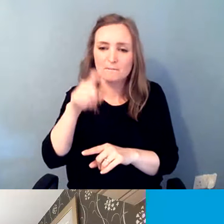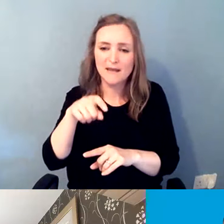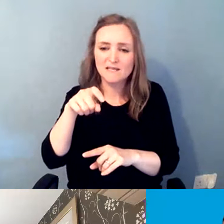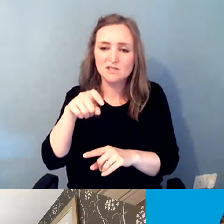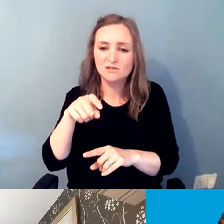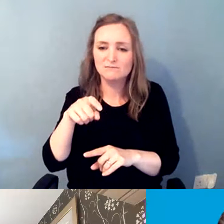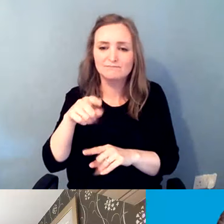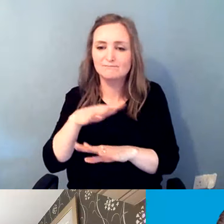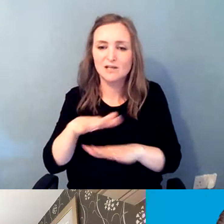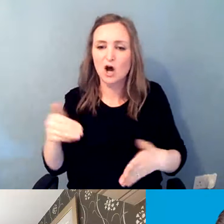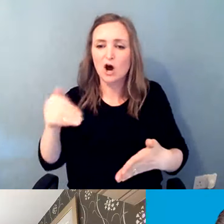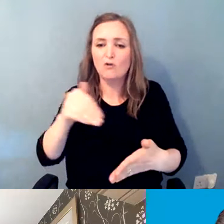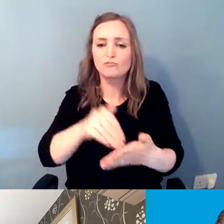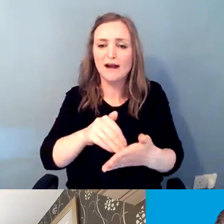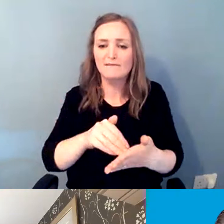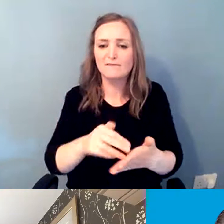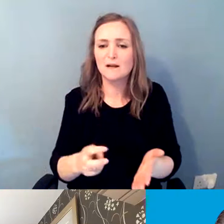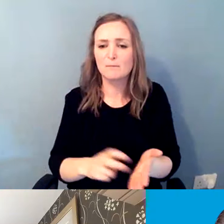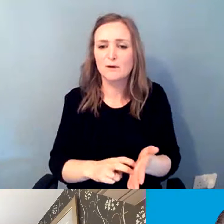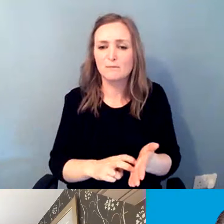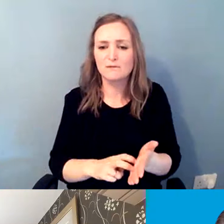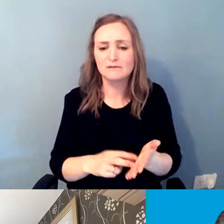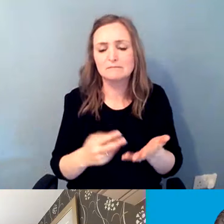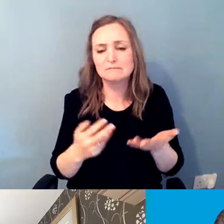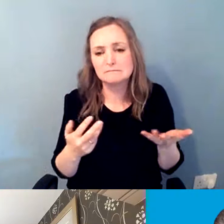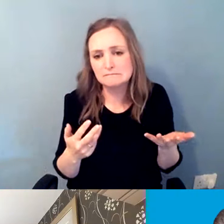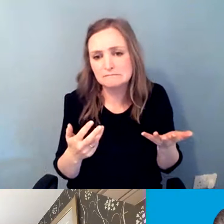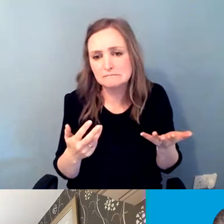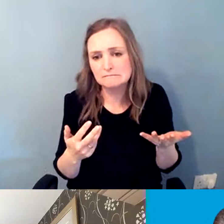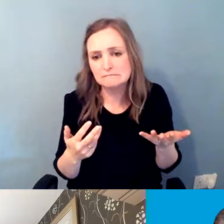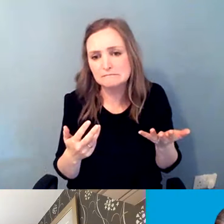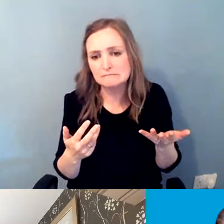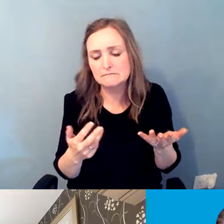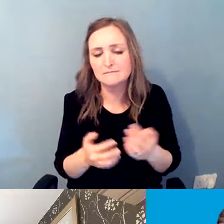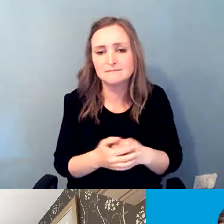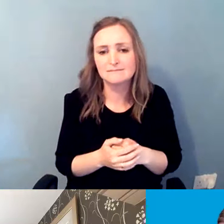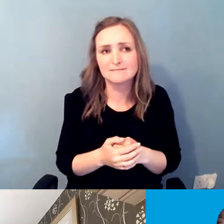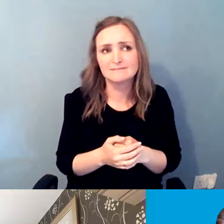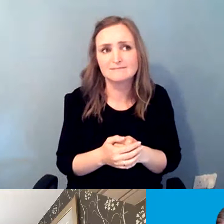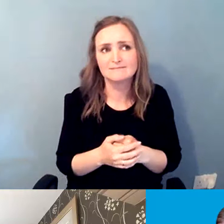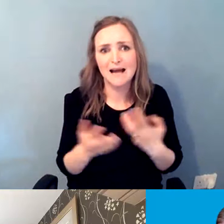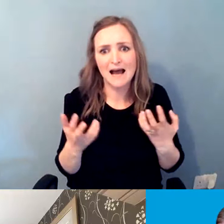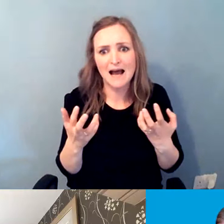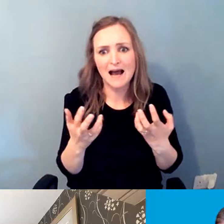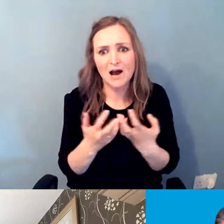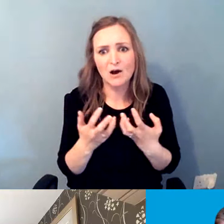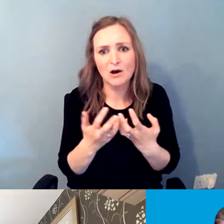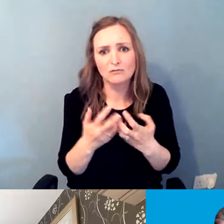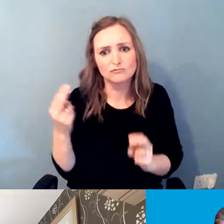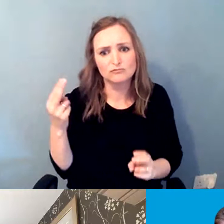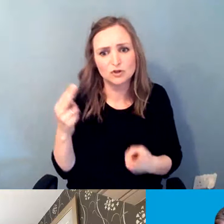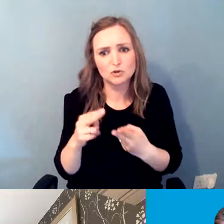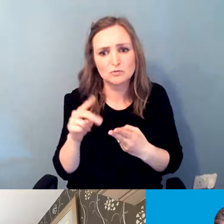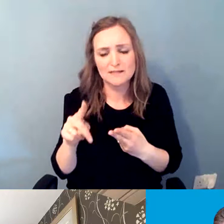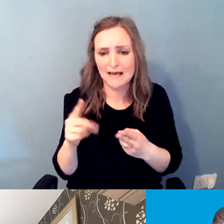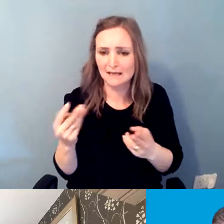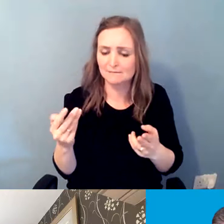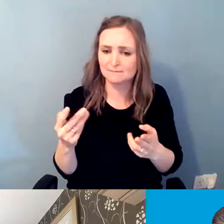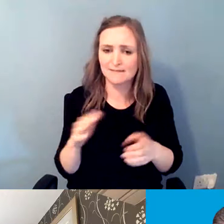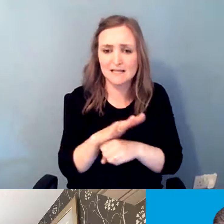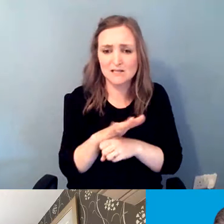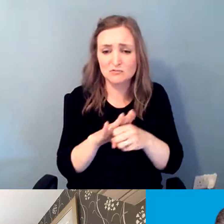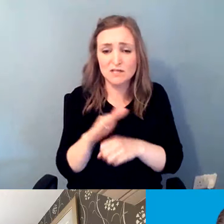and is there anything you feel that we may want to do differently in future to try and reduce no shows? When I go